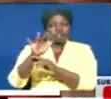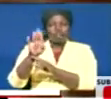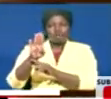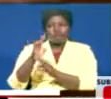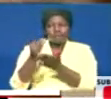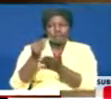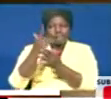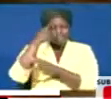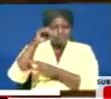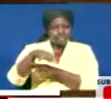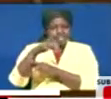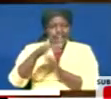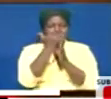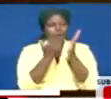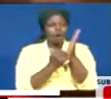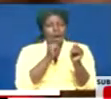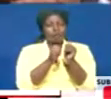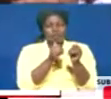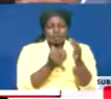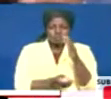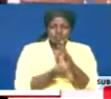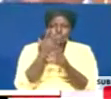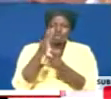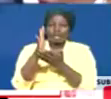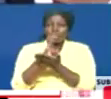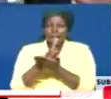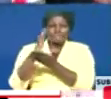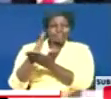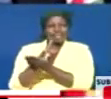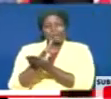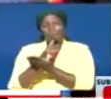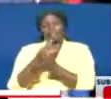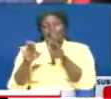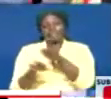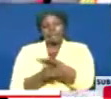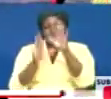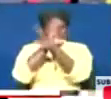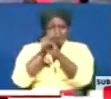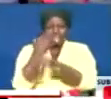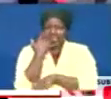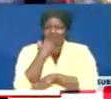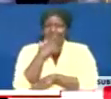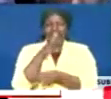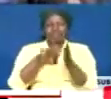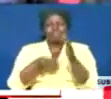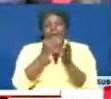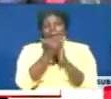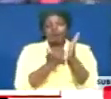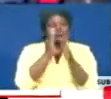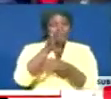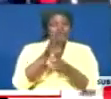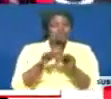that is being rolled out in phases. Deputy President Rigathi Gachagua says the program will be extended during the long rains